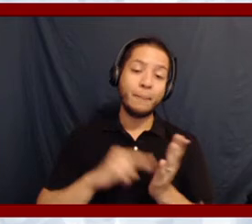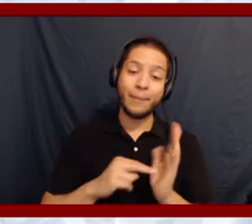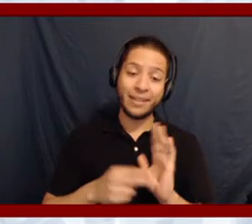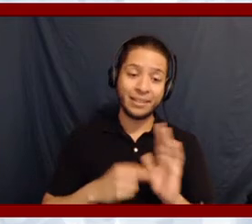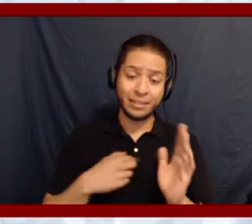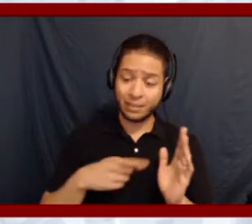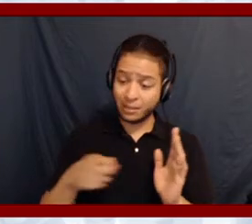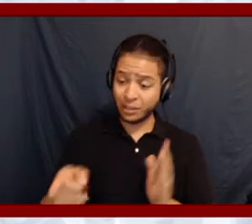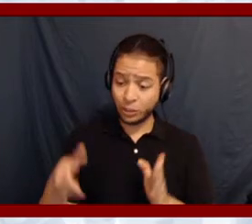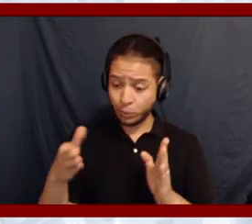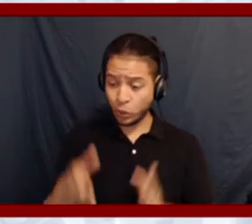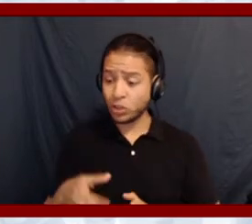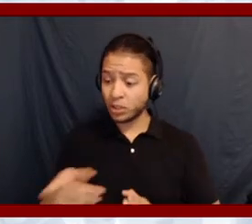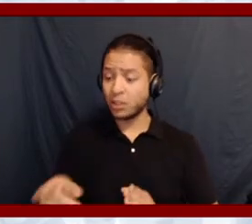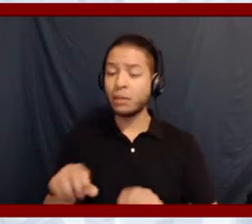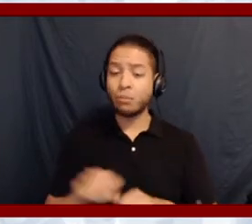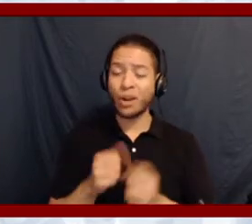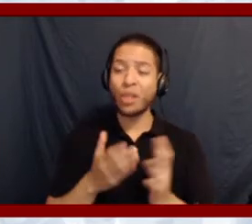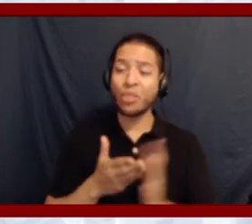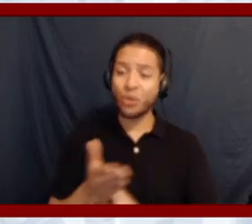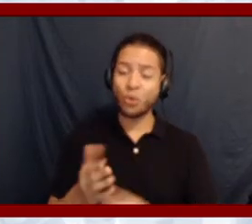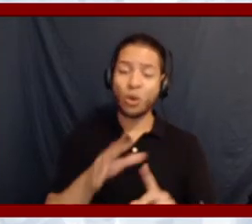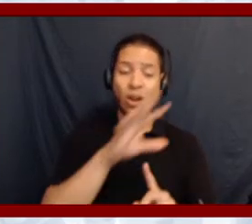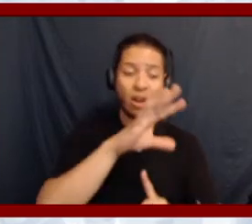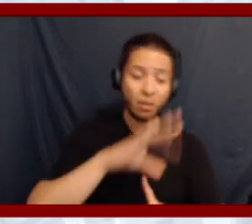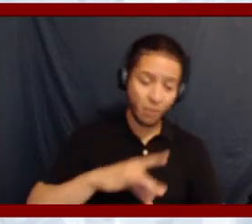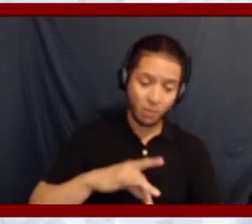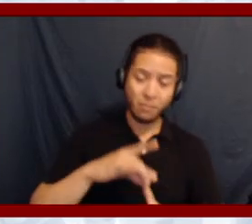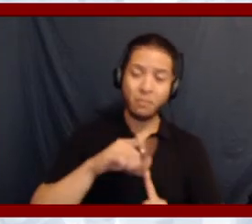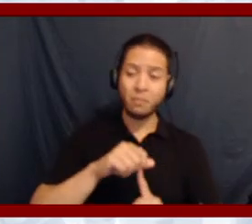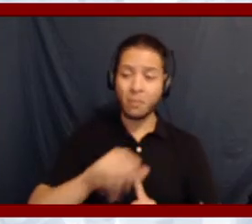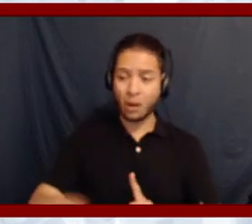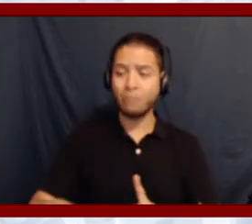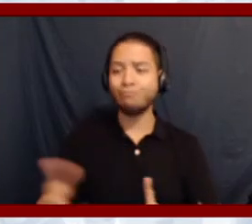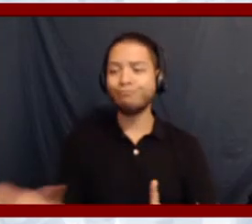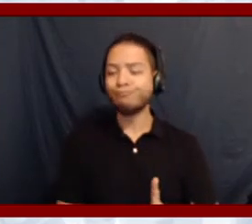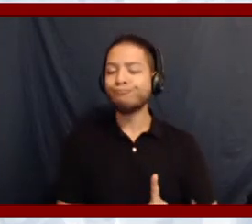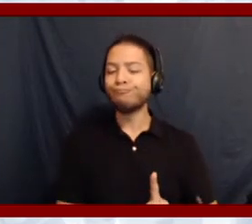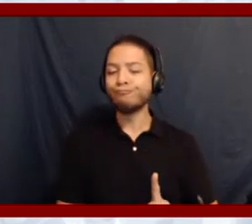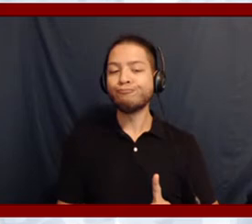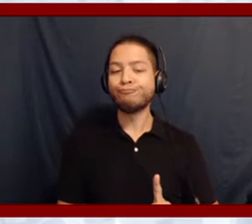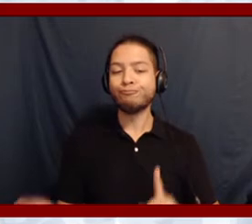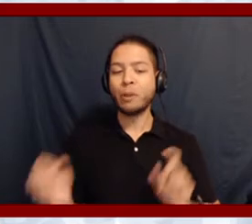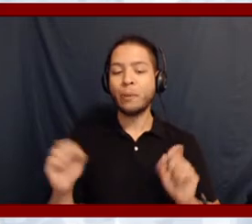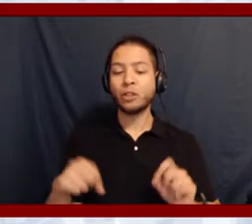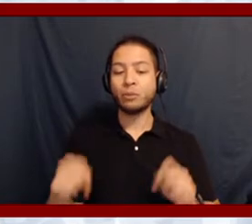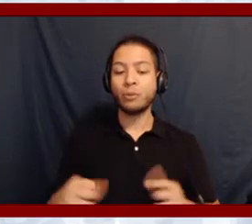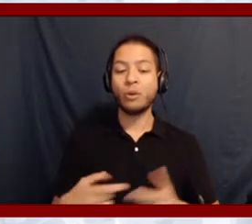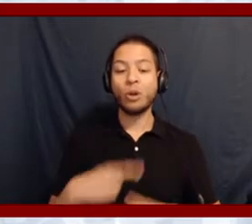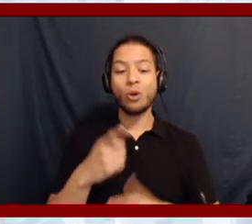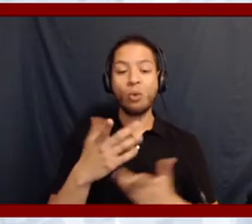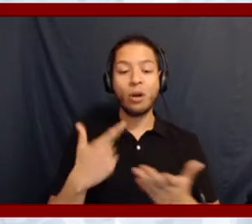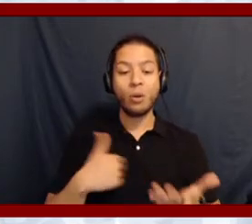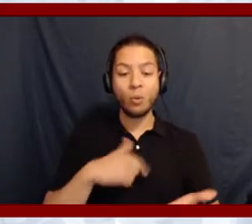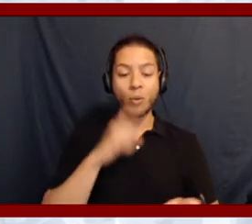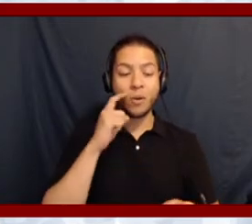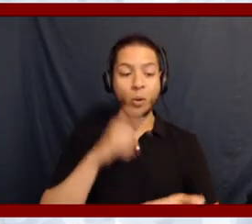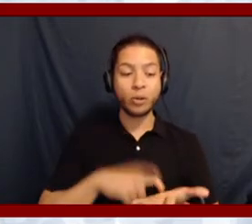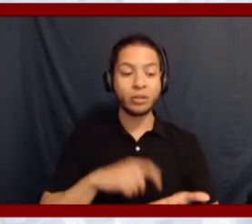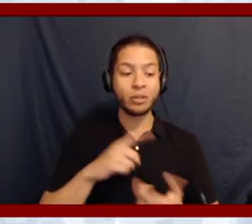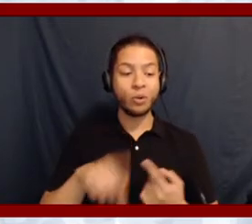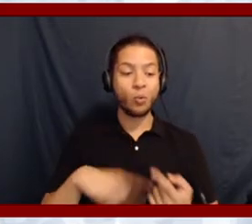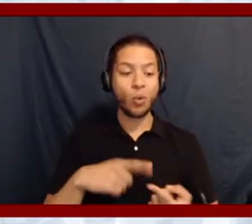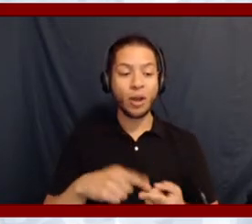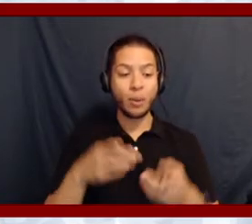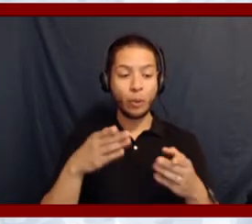get breakthrough infections. The one thing we have observed is that when a vaccinated person gets a breakthrough